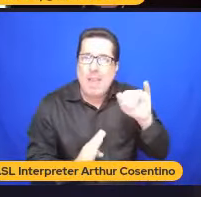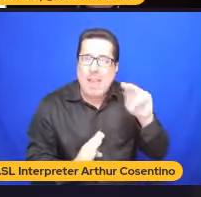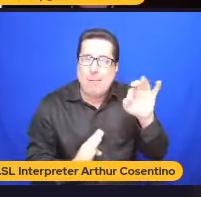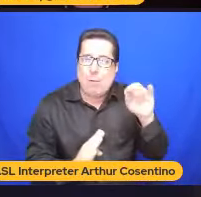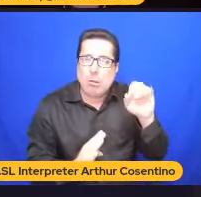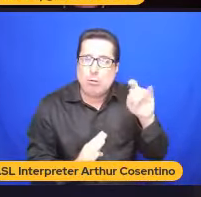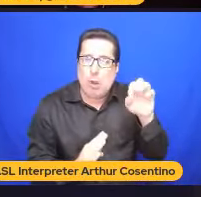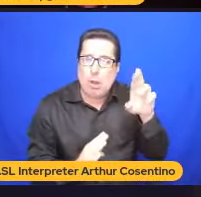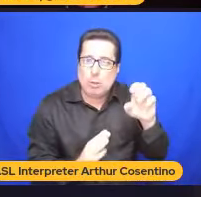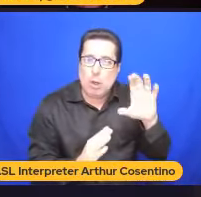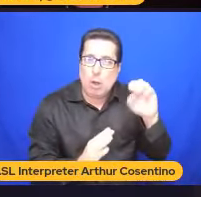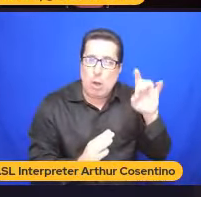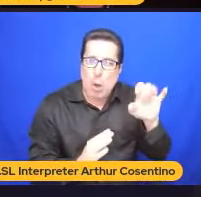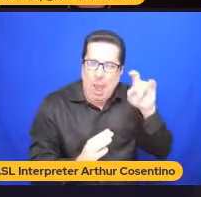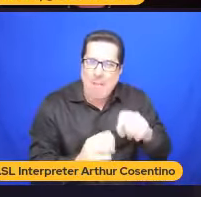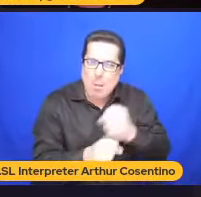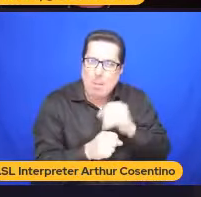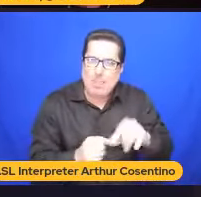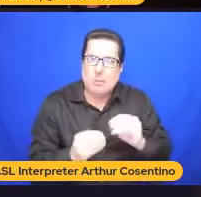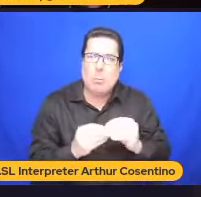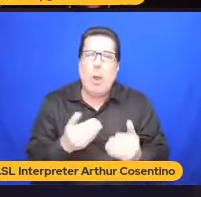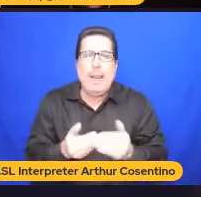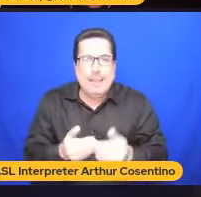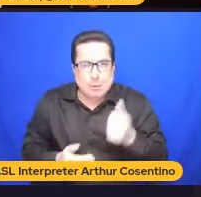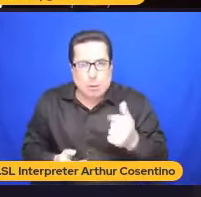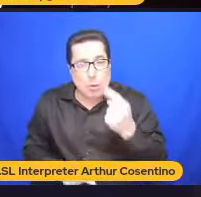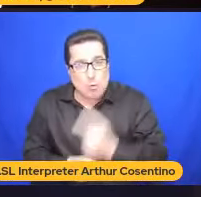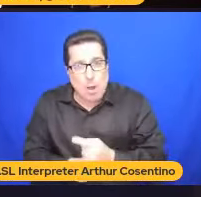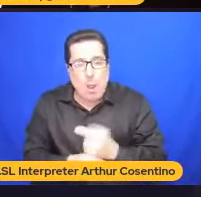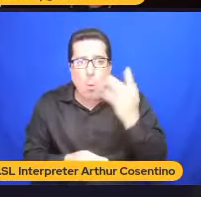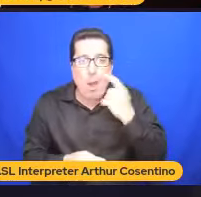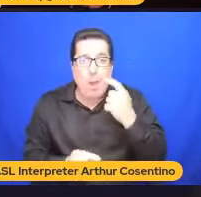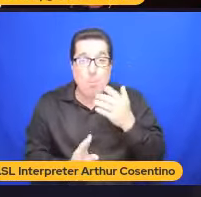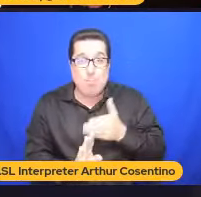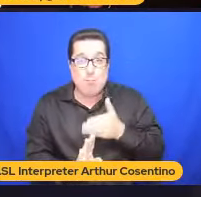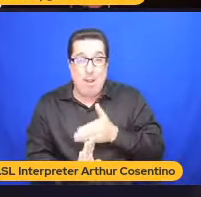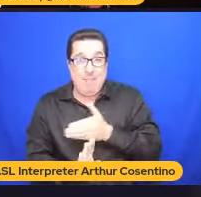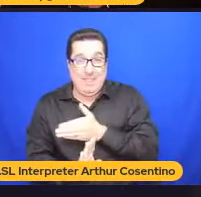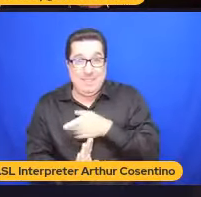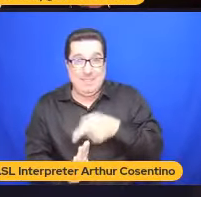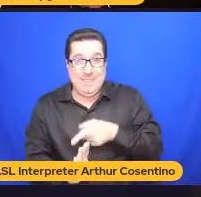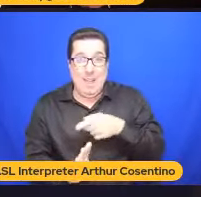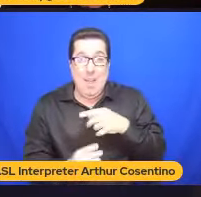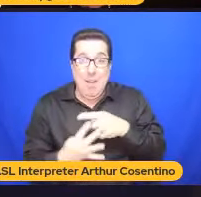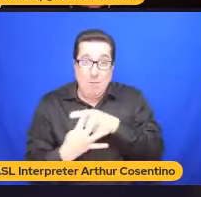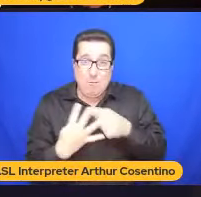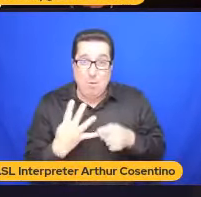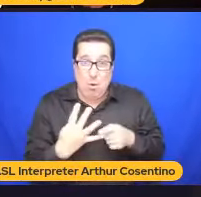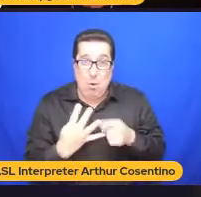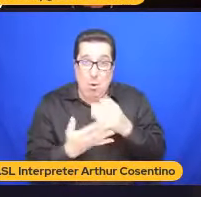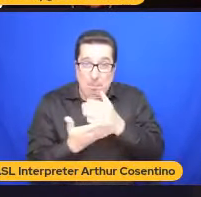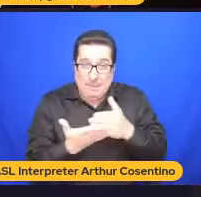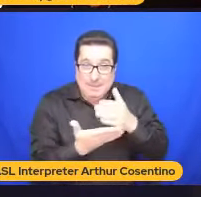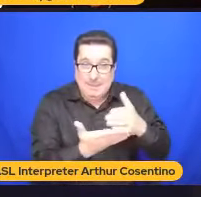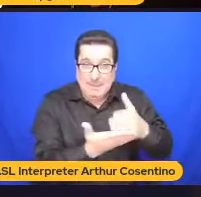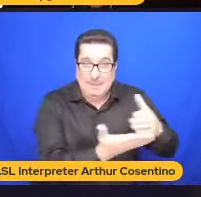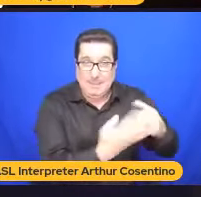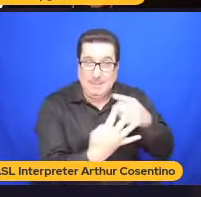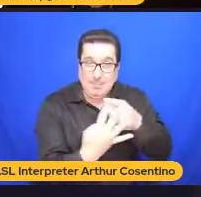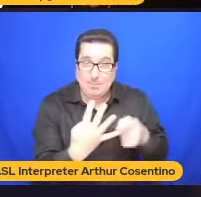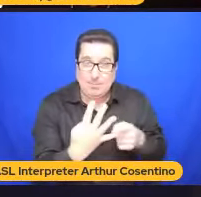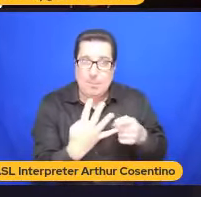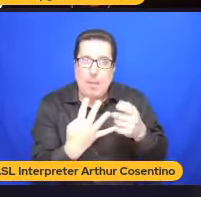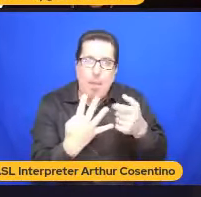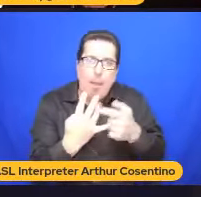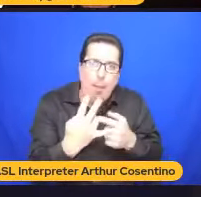made this quite a bit easier, right? Because where previously these 4 pieces might be missing the fact that